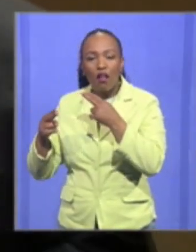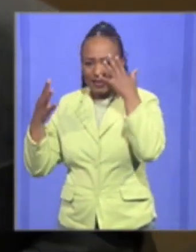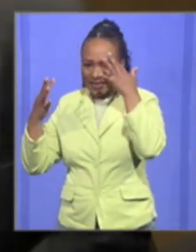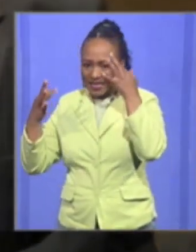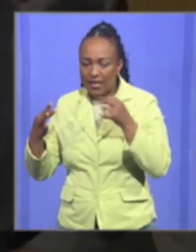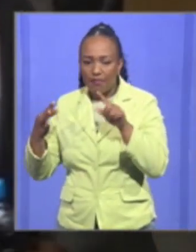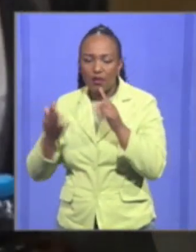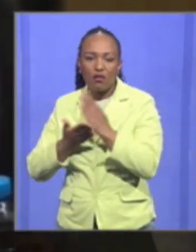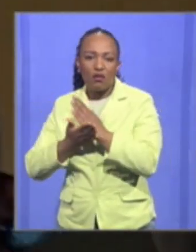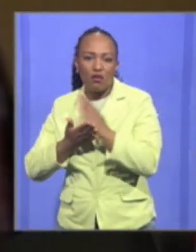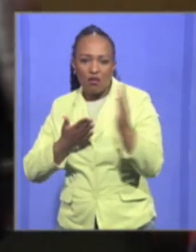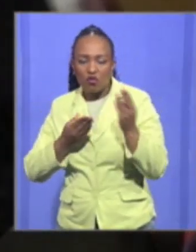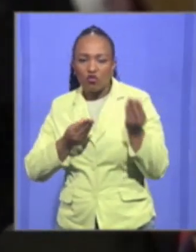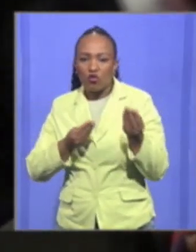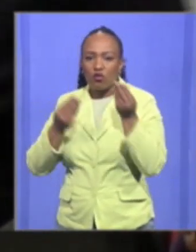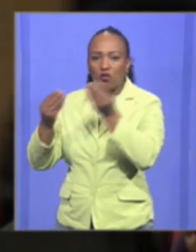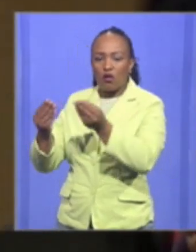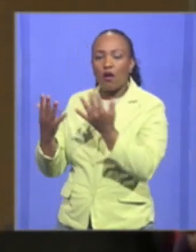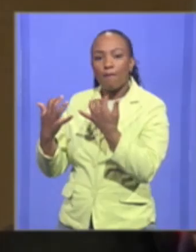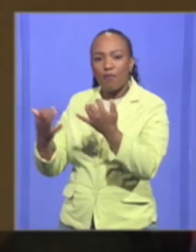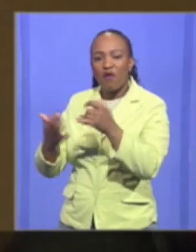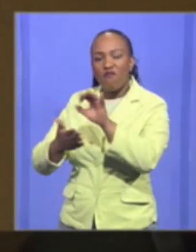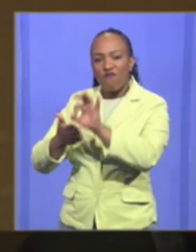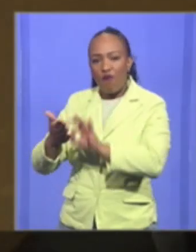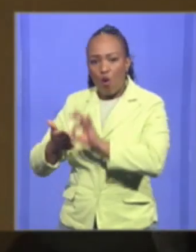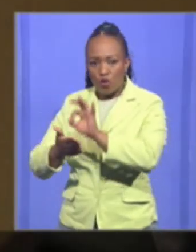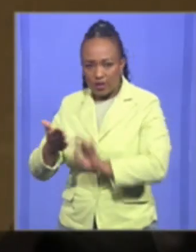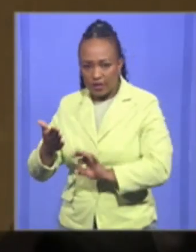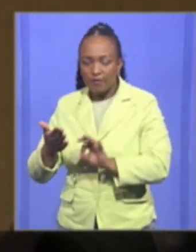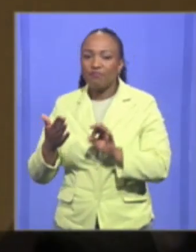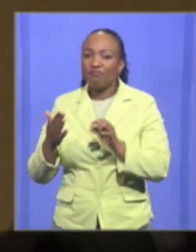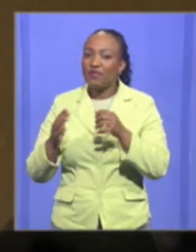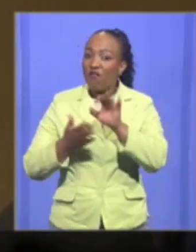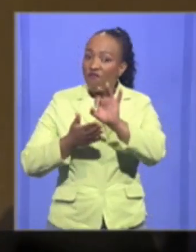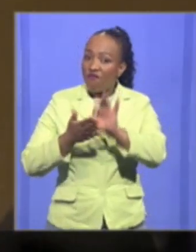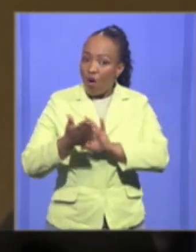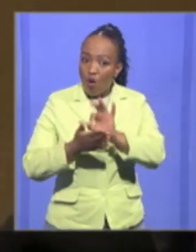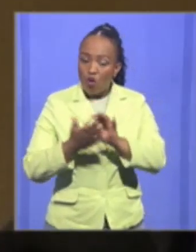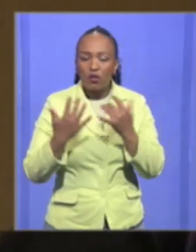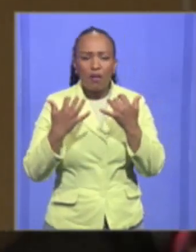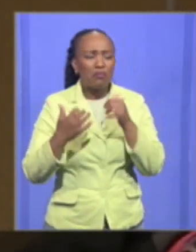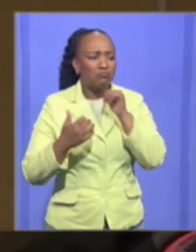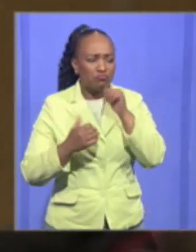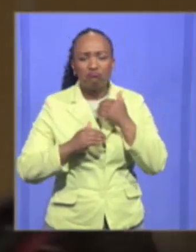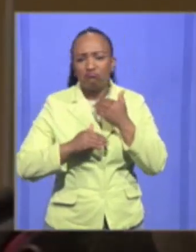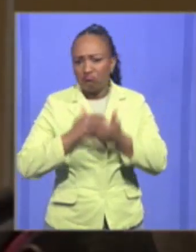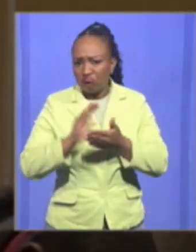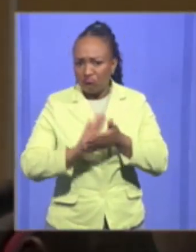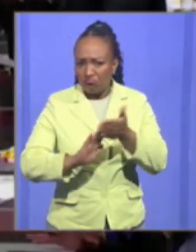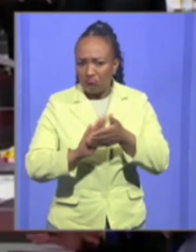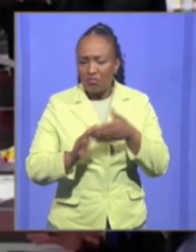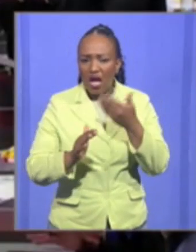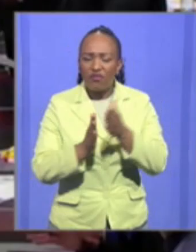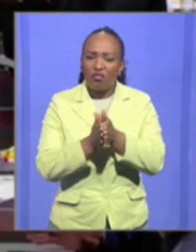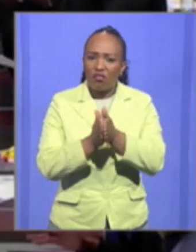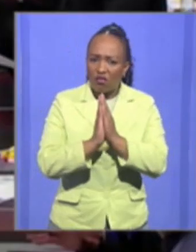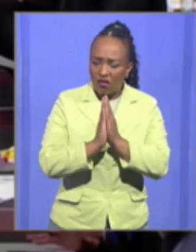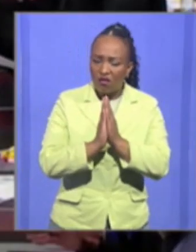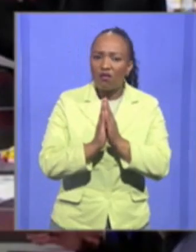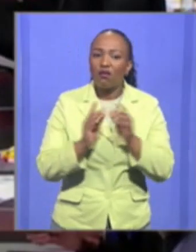gagwe palamenteng go voutelwa. Voutu ya palamente e ile ya tšwela pele morago ga kgopelo ya gagwe